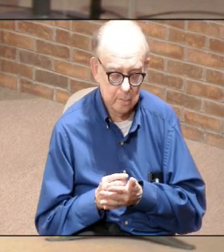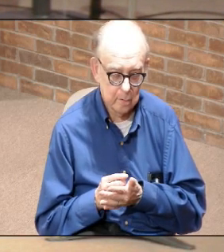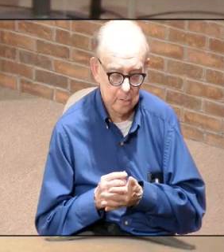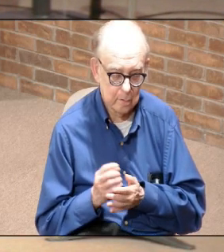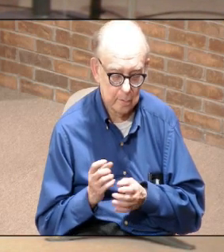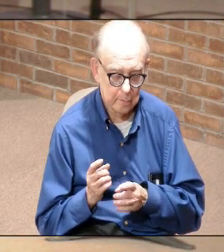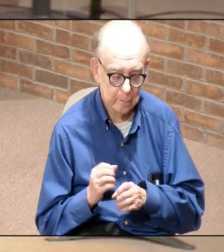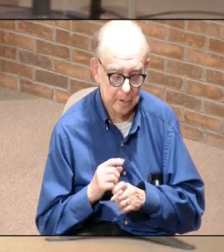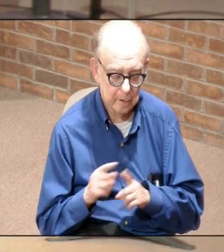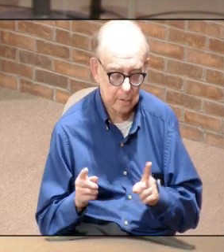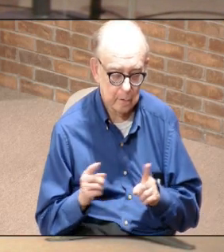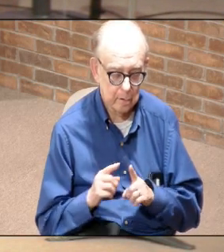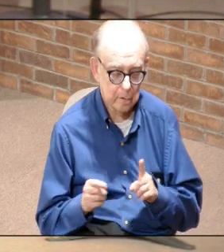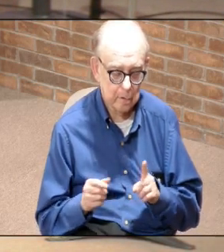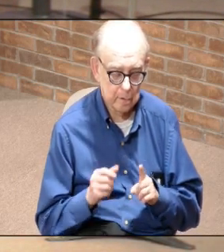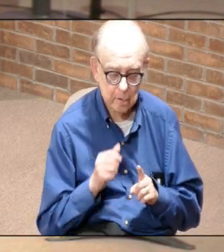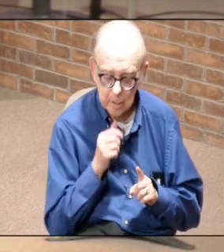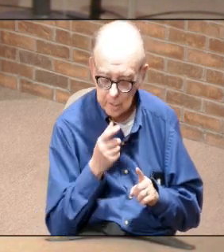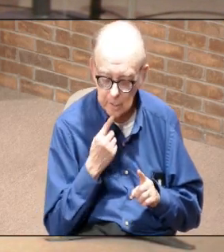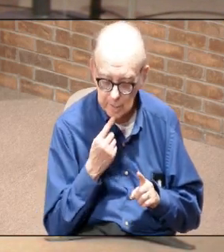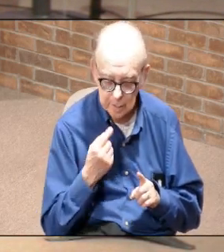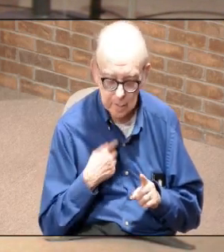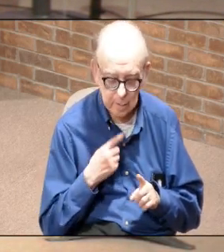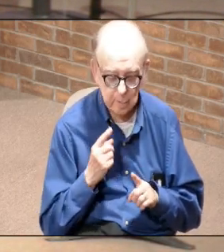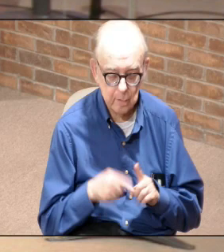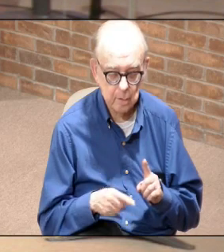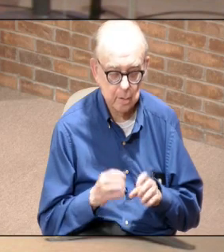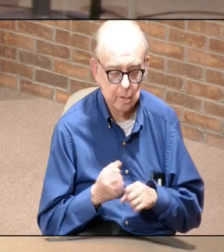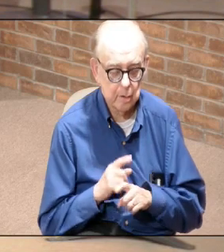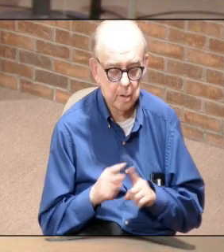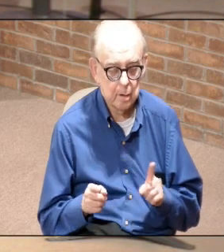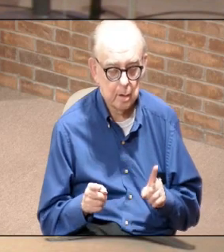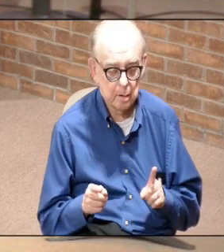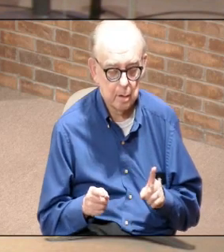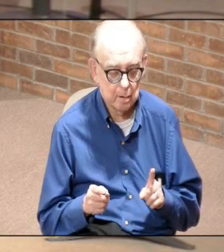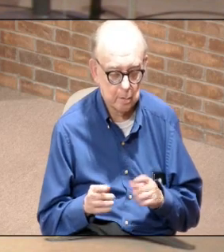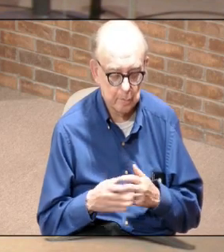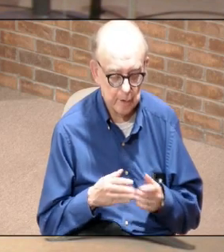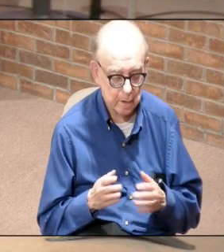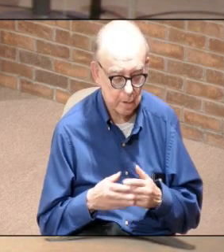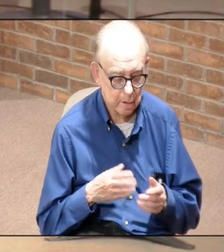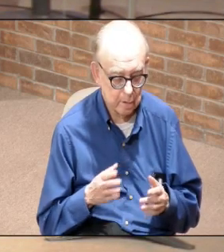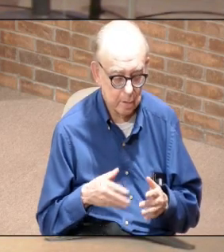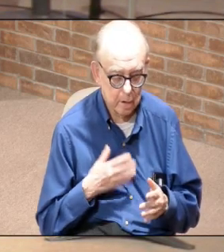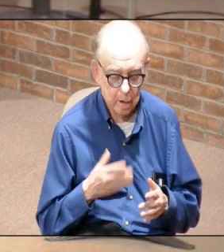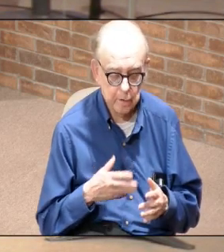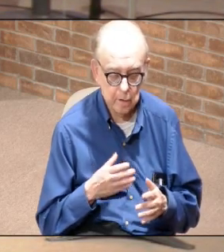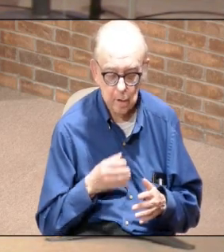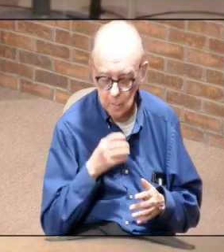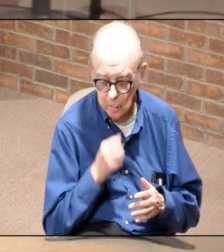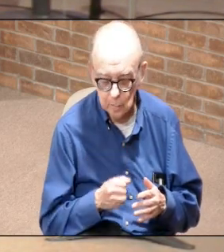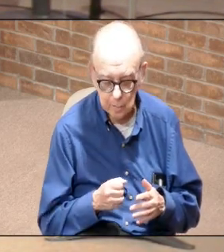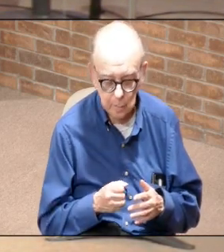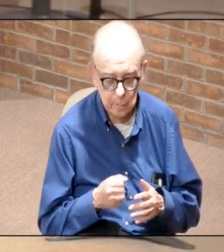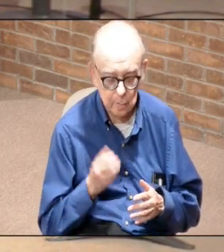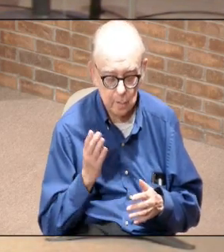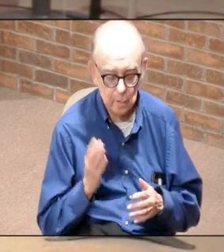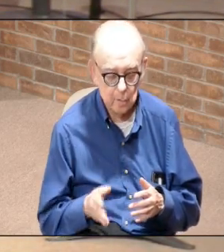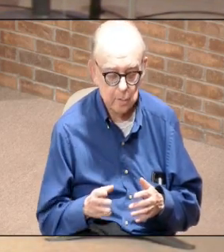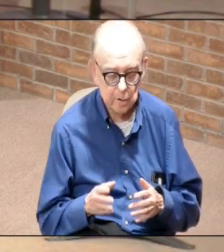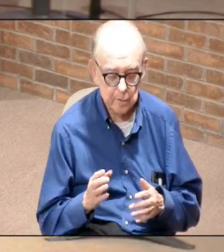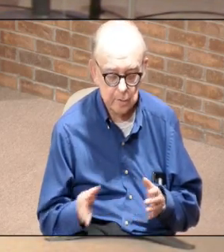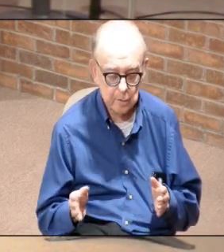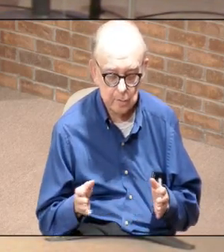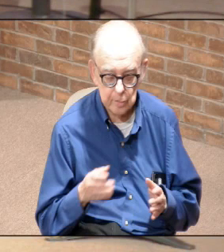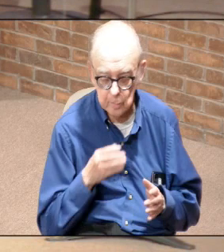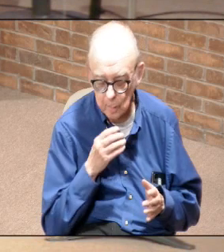and made a difference. So don't tell me that you can't make a difference no matter how young you are, how old you are. You are never too